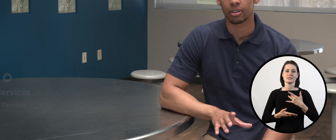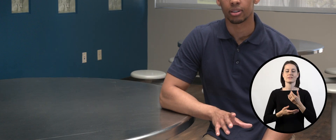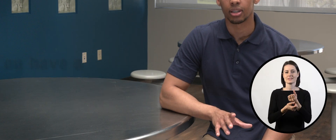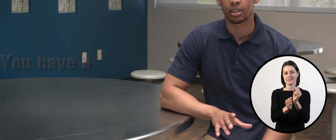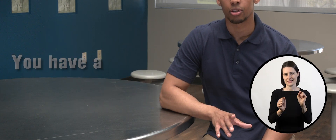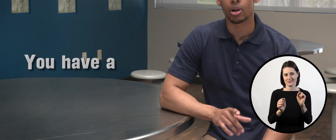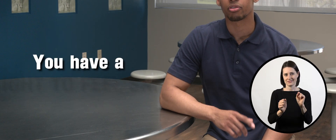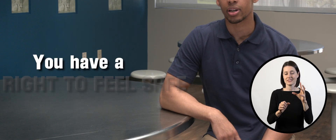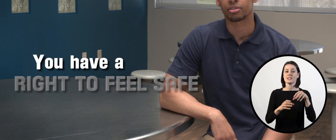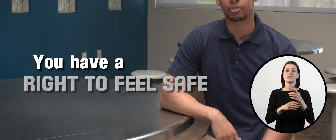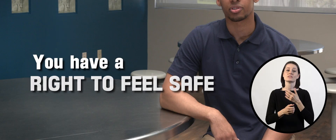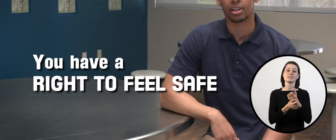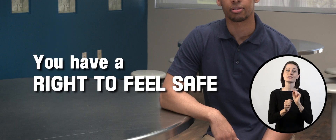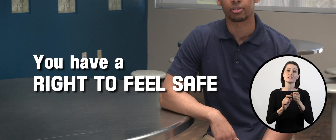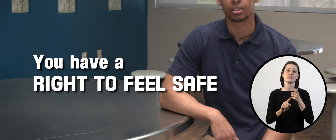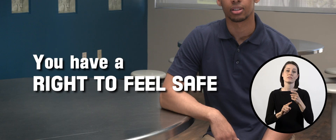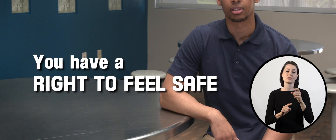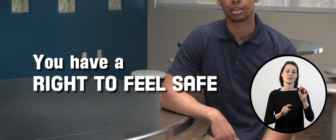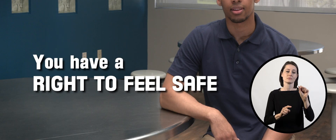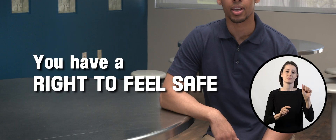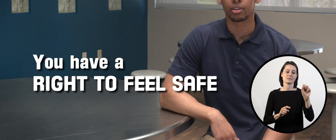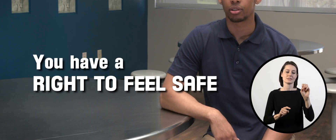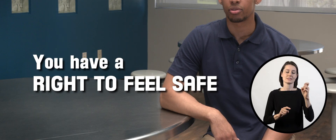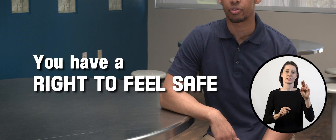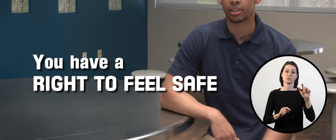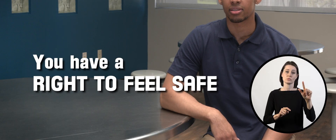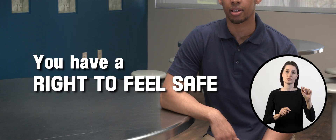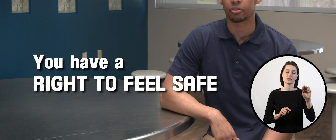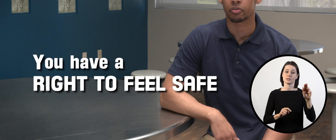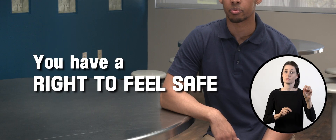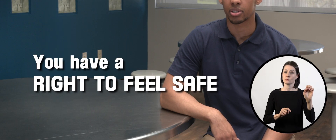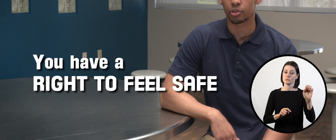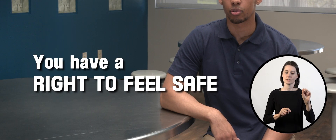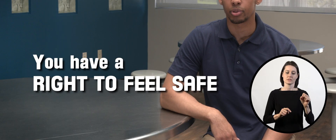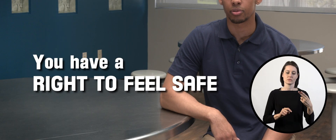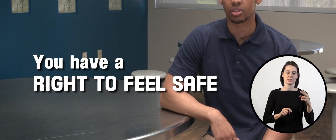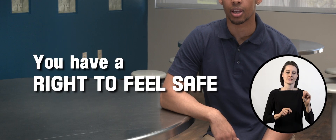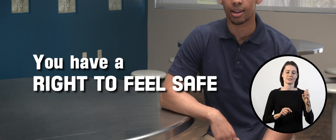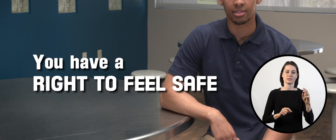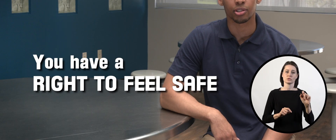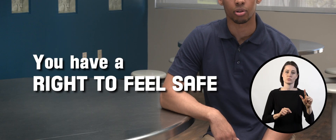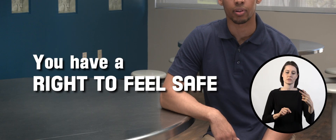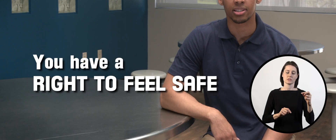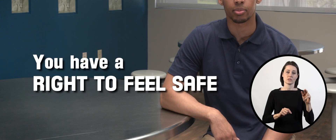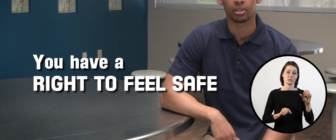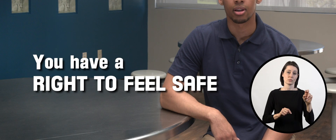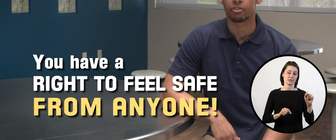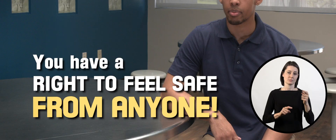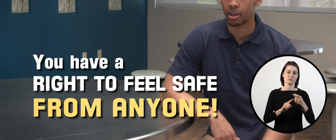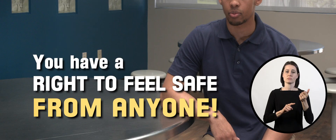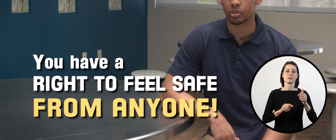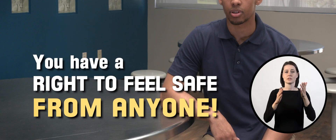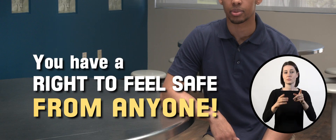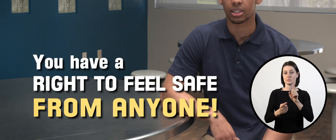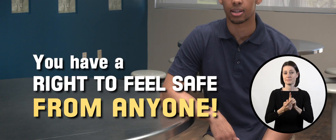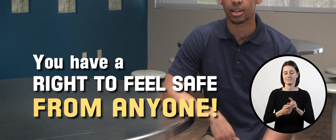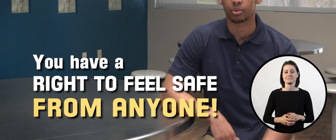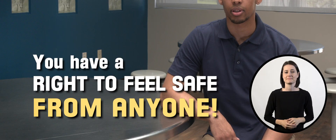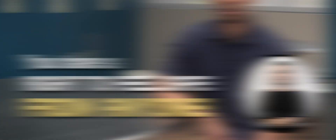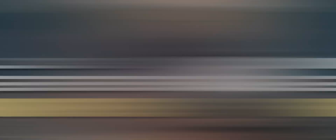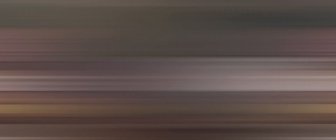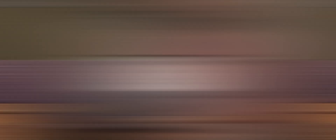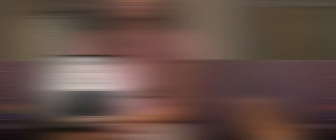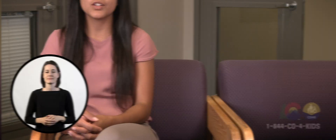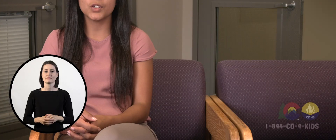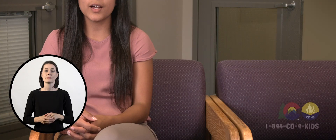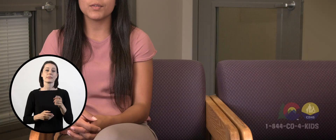you're here, you have a right to feel safe. And that includes feeling safe from sexual abuse and sexual harassment from anyone you come into contact